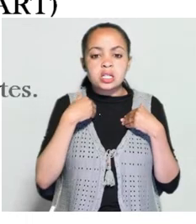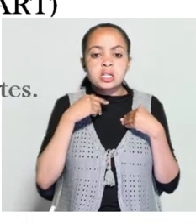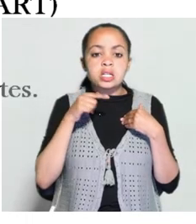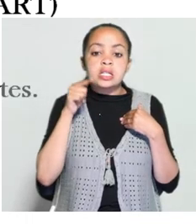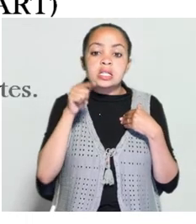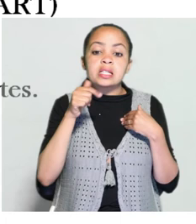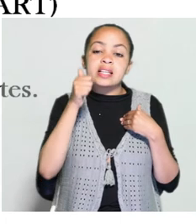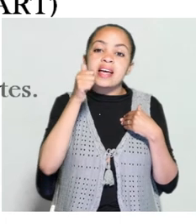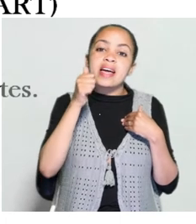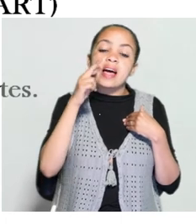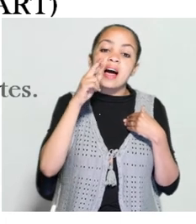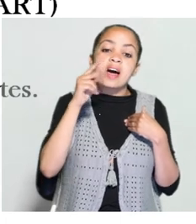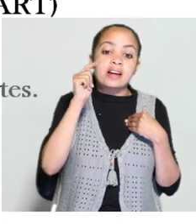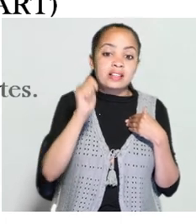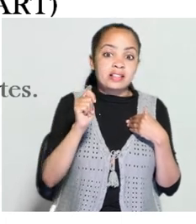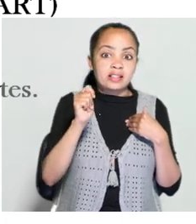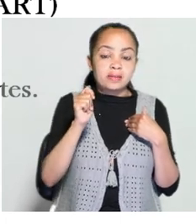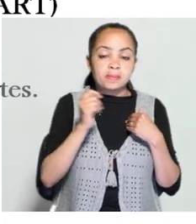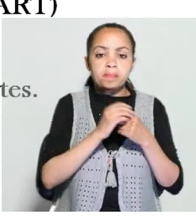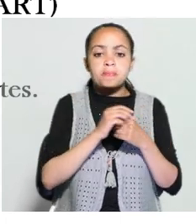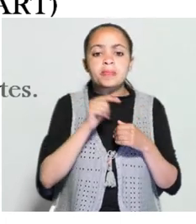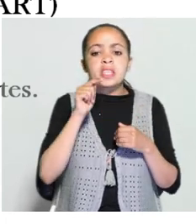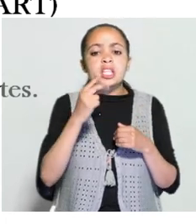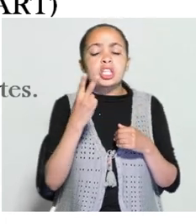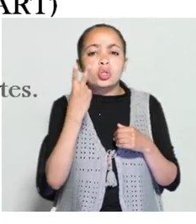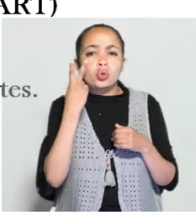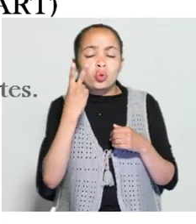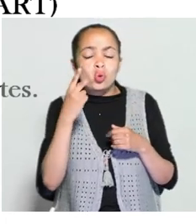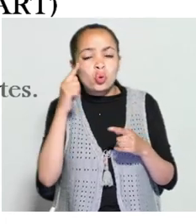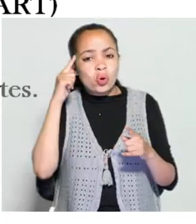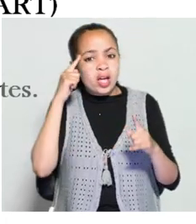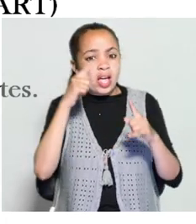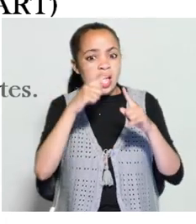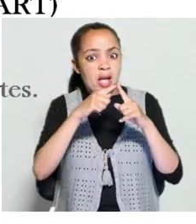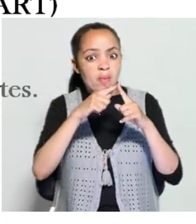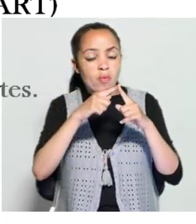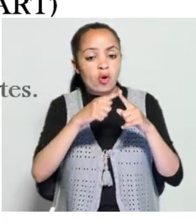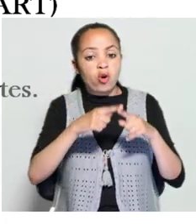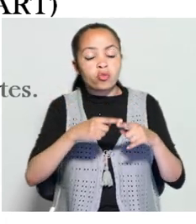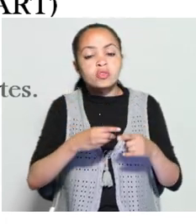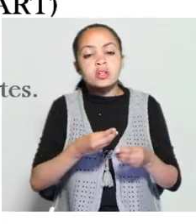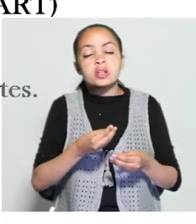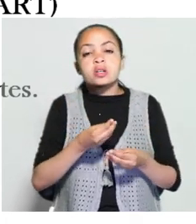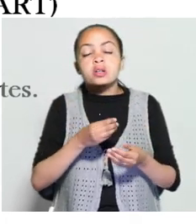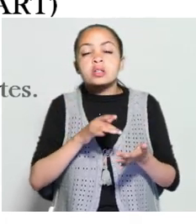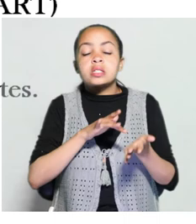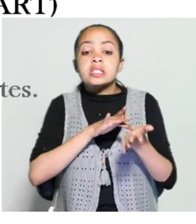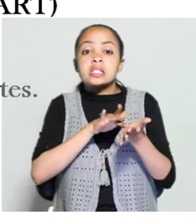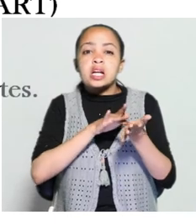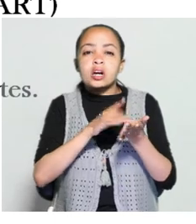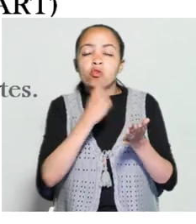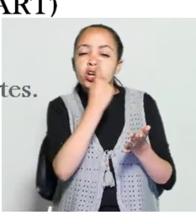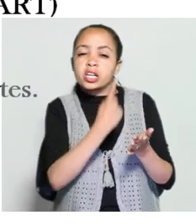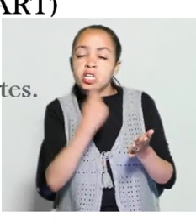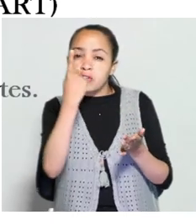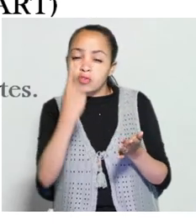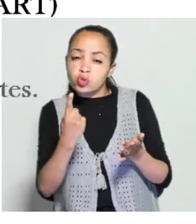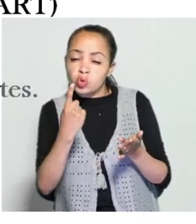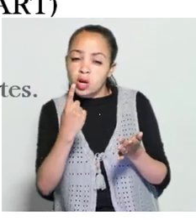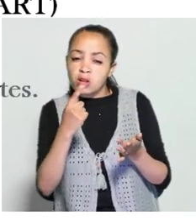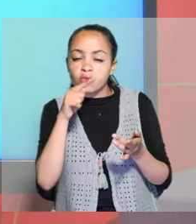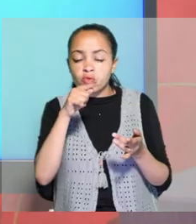this ART. The two main aim of providing drug for individual patient with that of AIDS